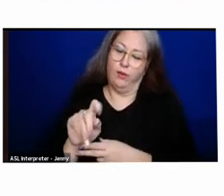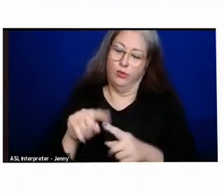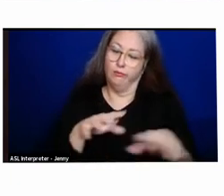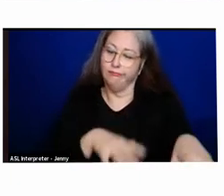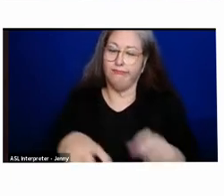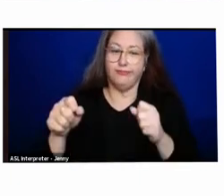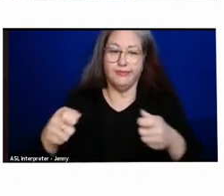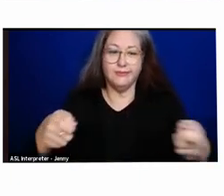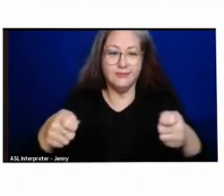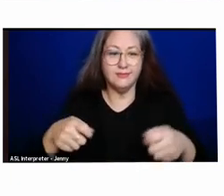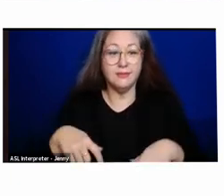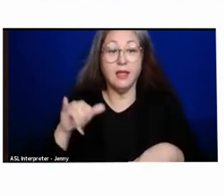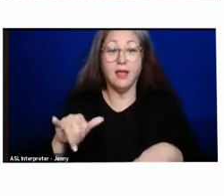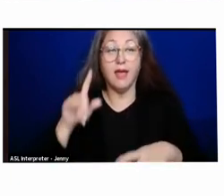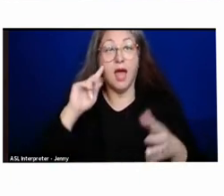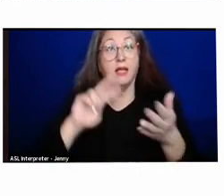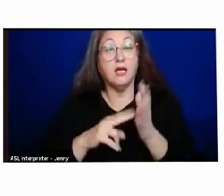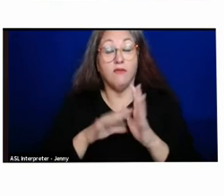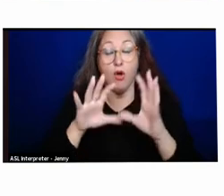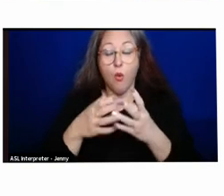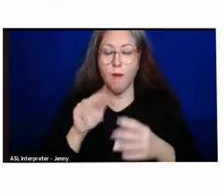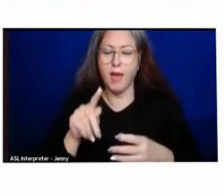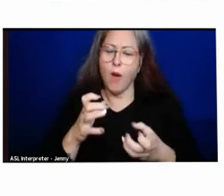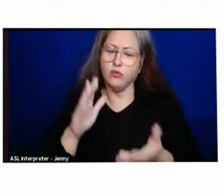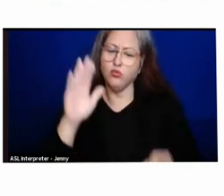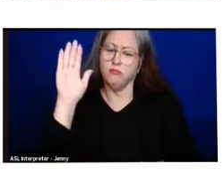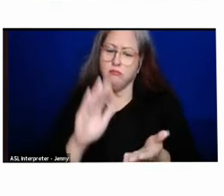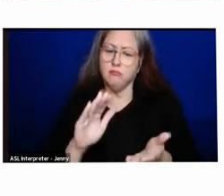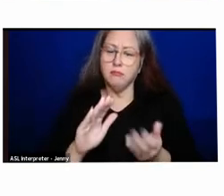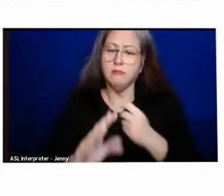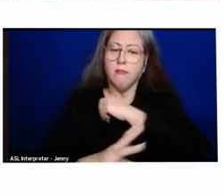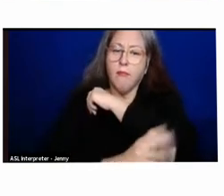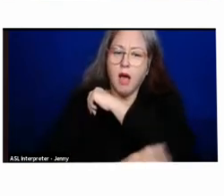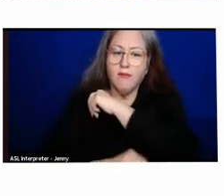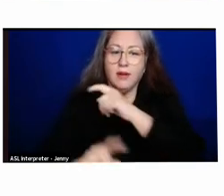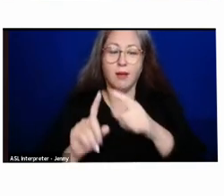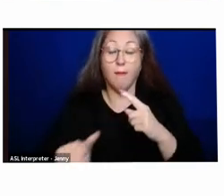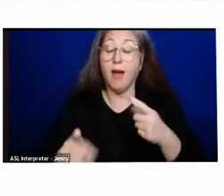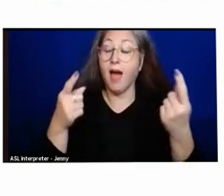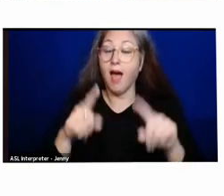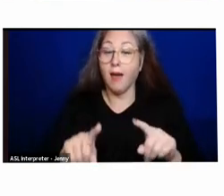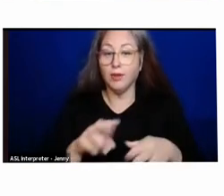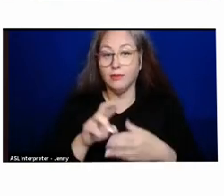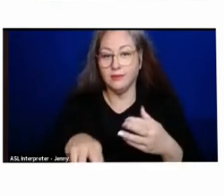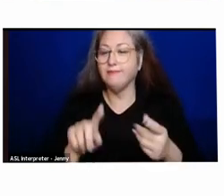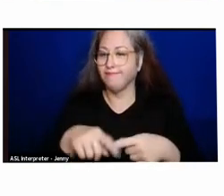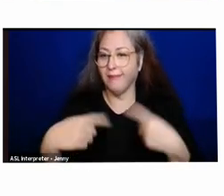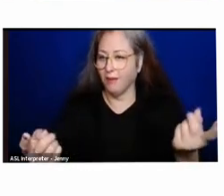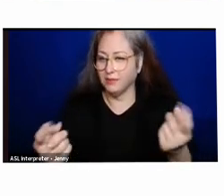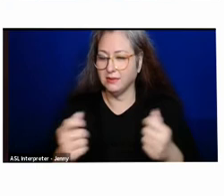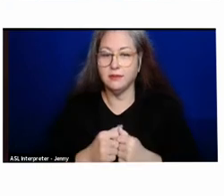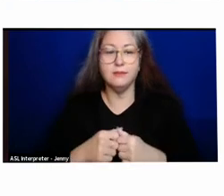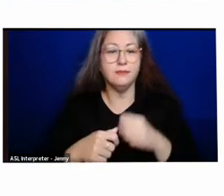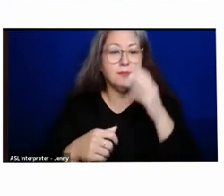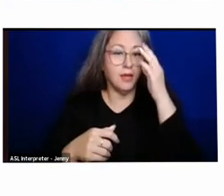the World Bank was, of course, to reduce poverty and indebtedness, but the opposite very much happened. For one, although